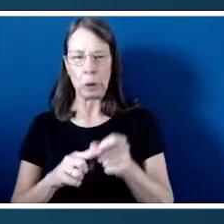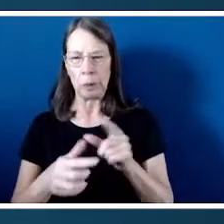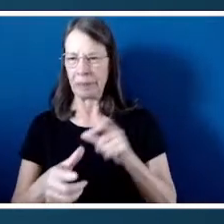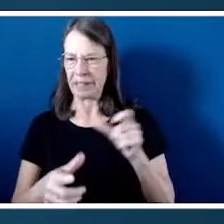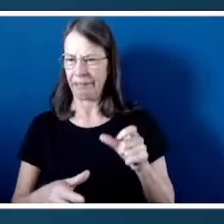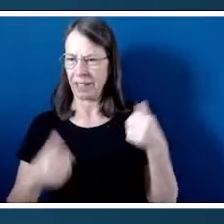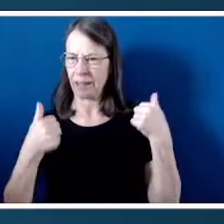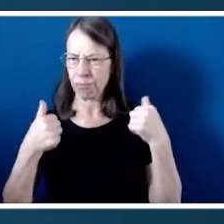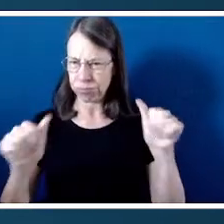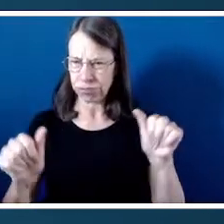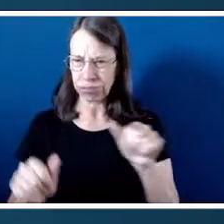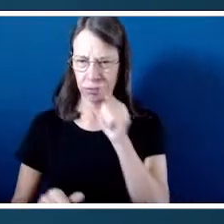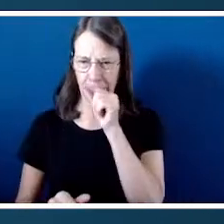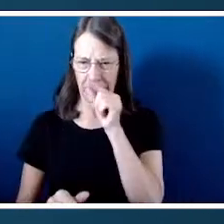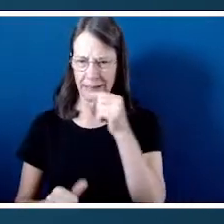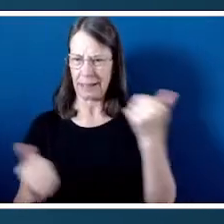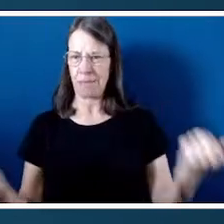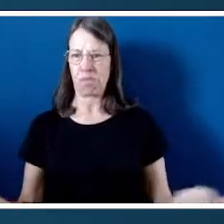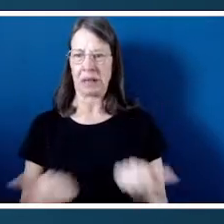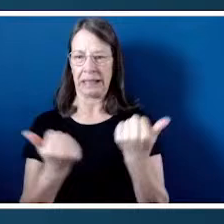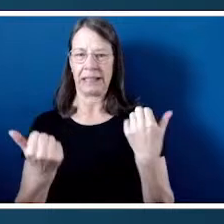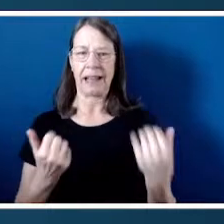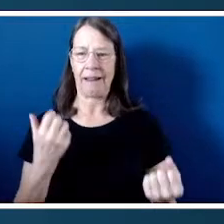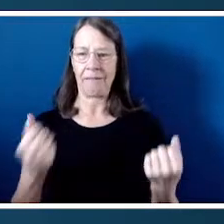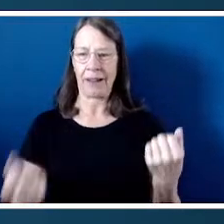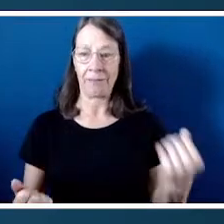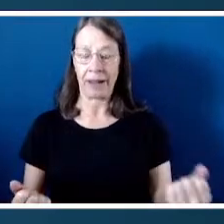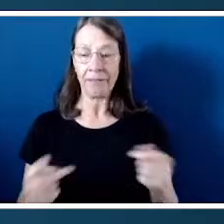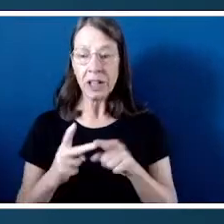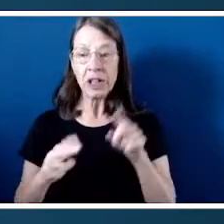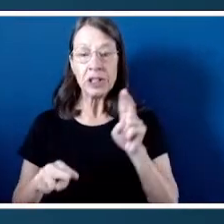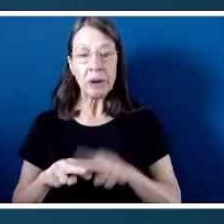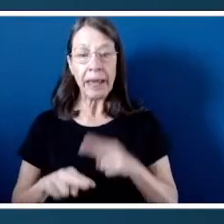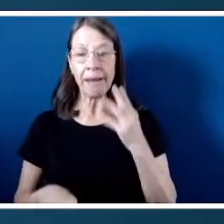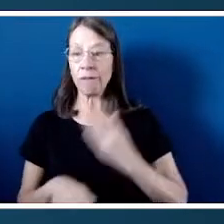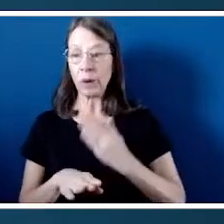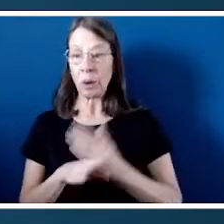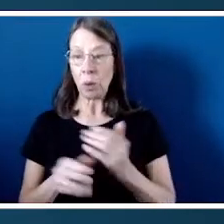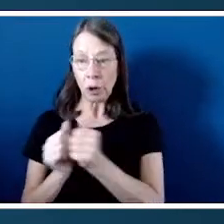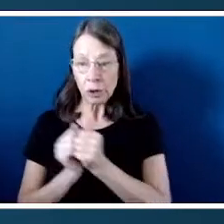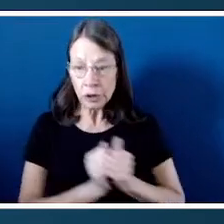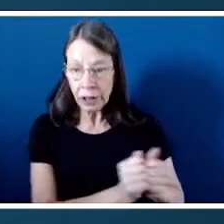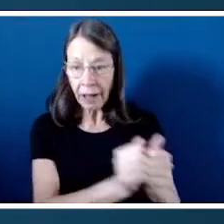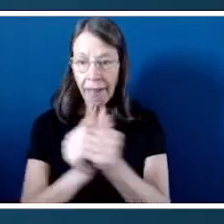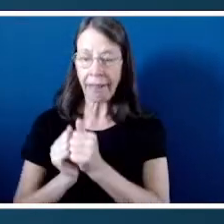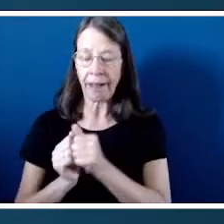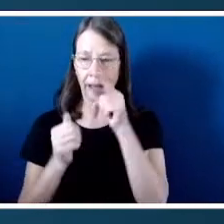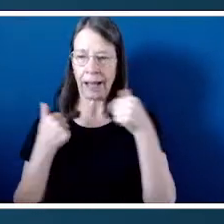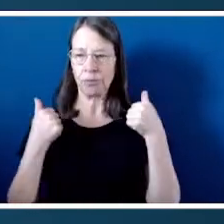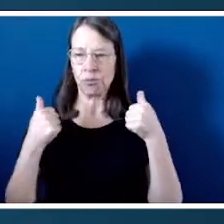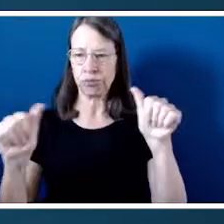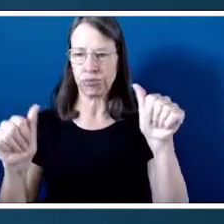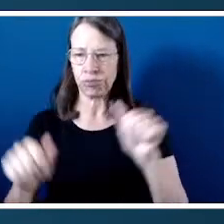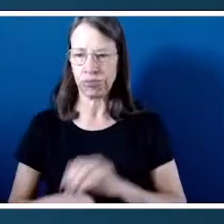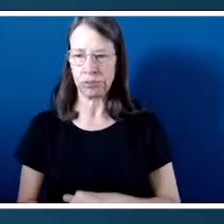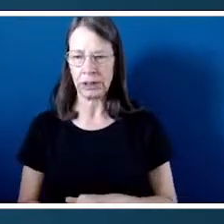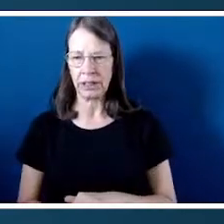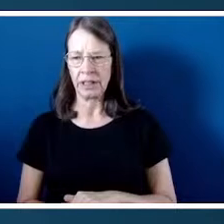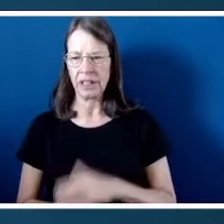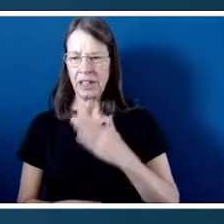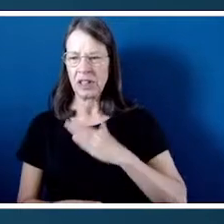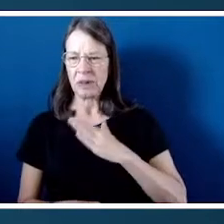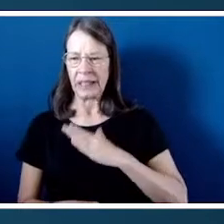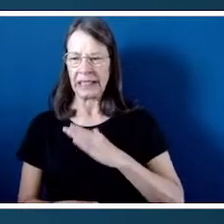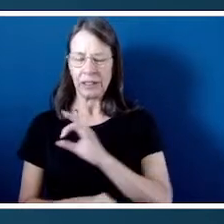be. And I say decolonizing development really matters. Work with our systems and